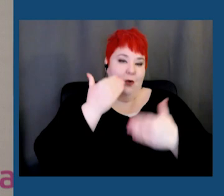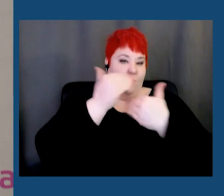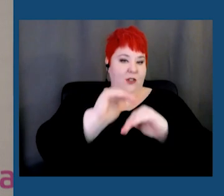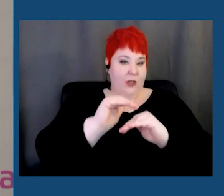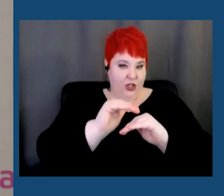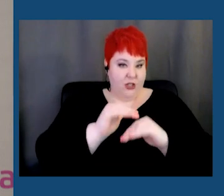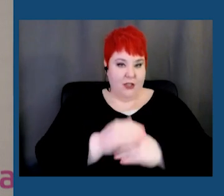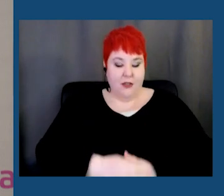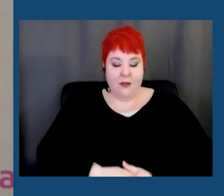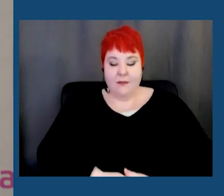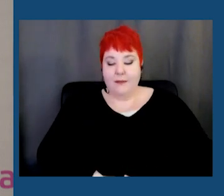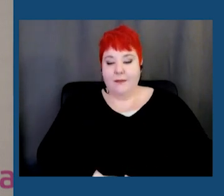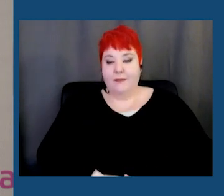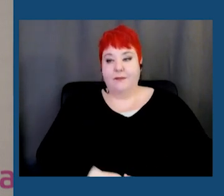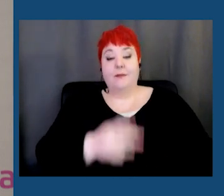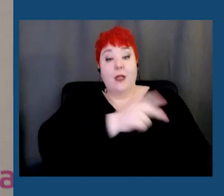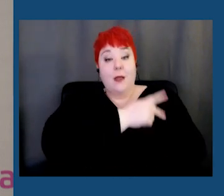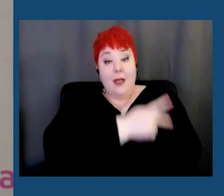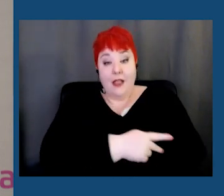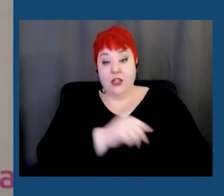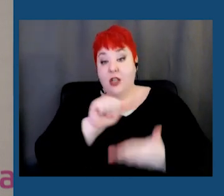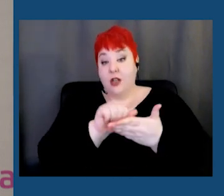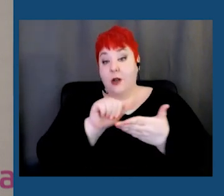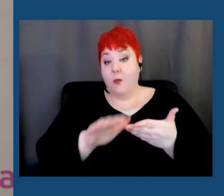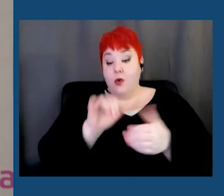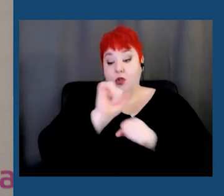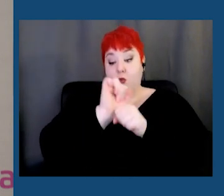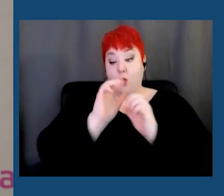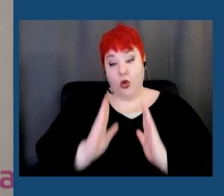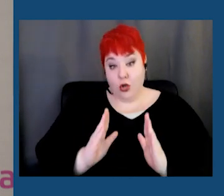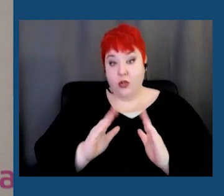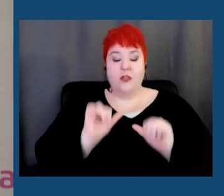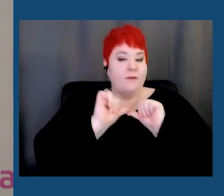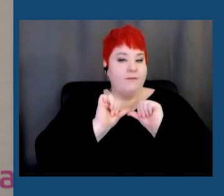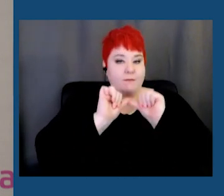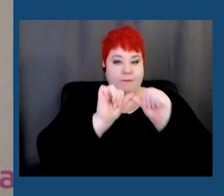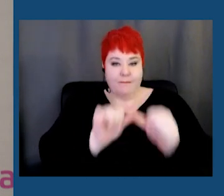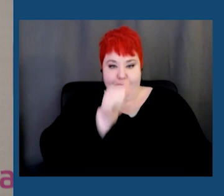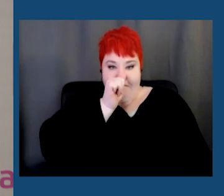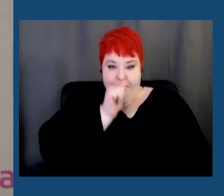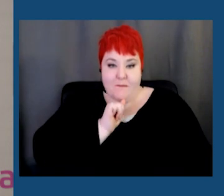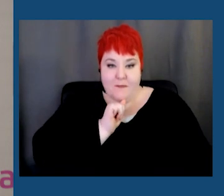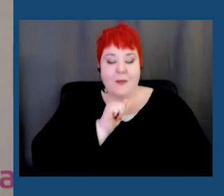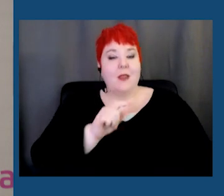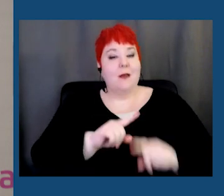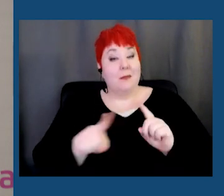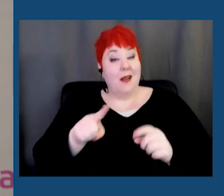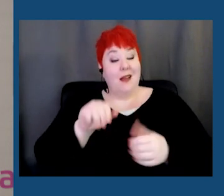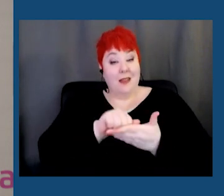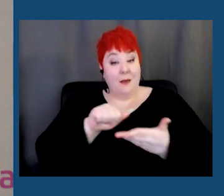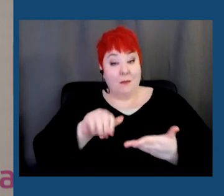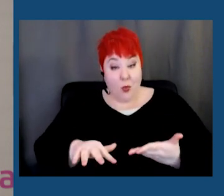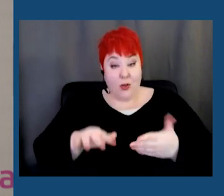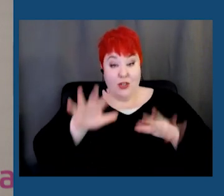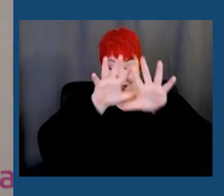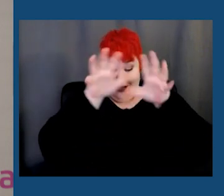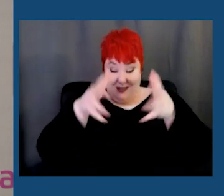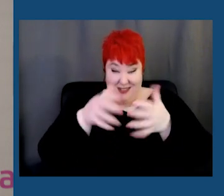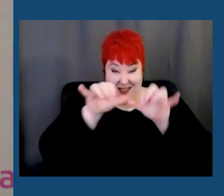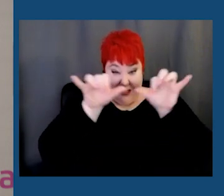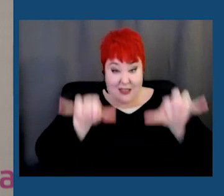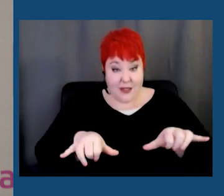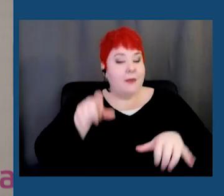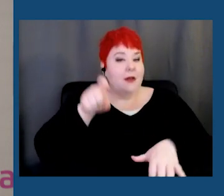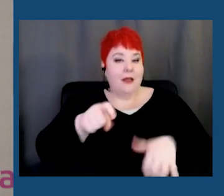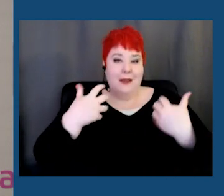Patients and abortion workers have persevered, but the abortion ecosystem needs healing. I'm here to